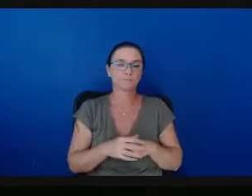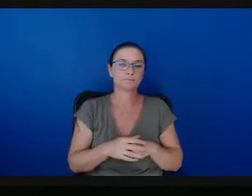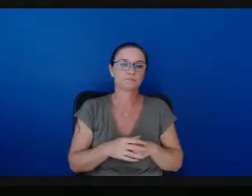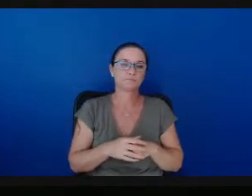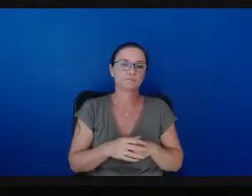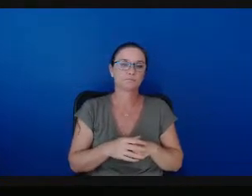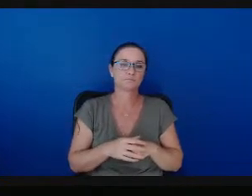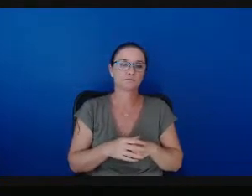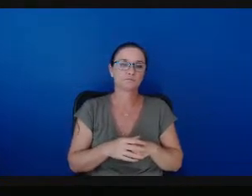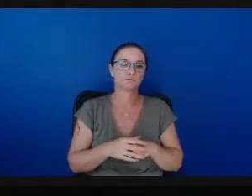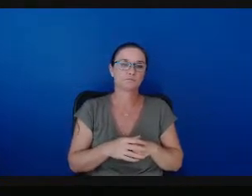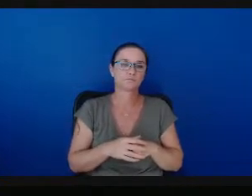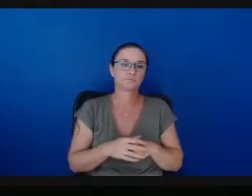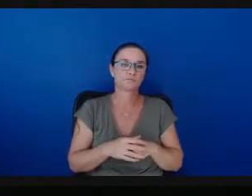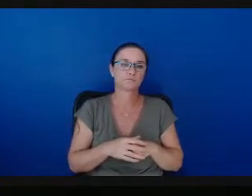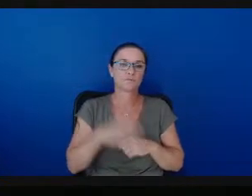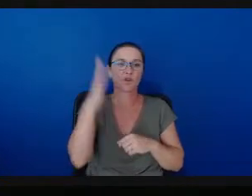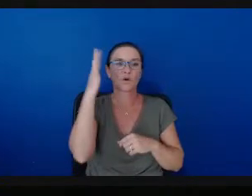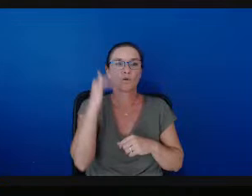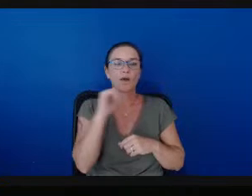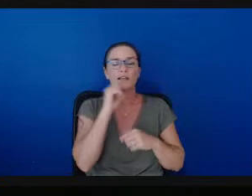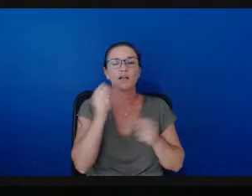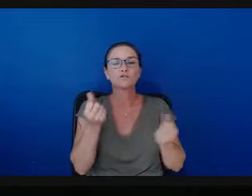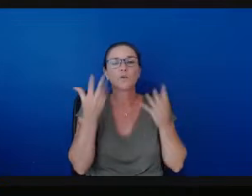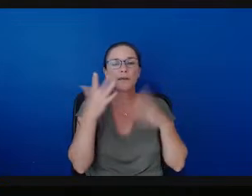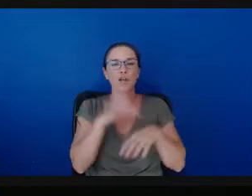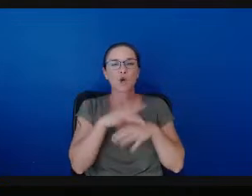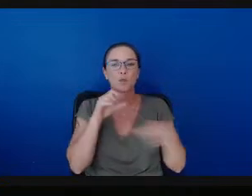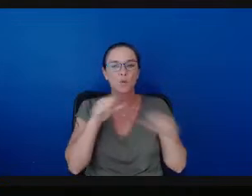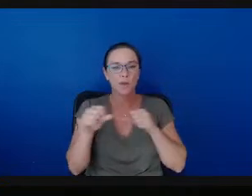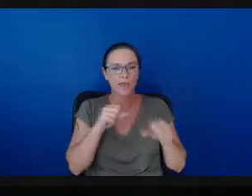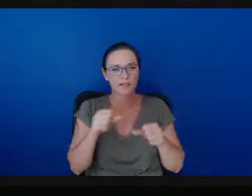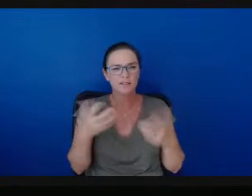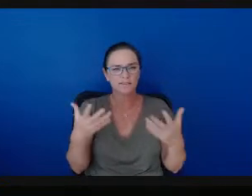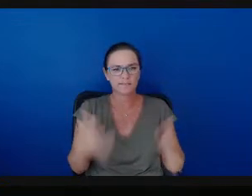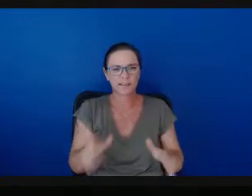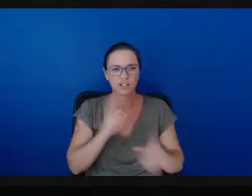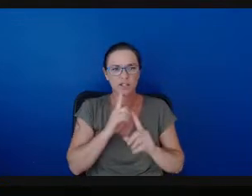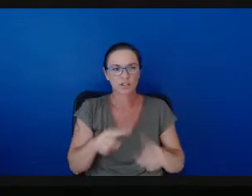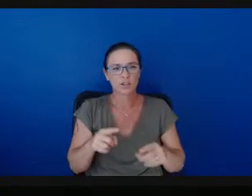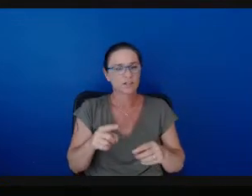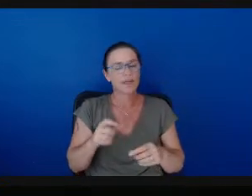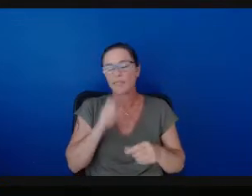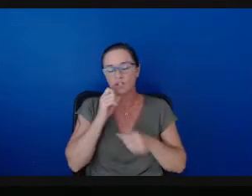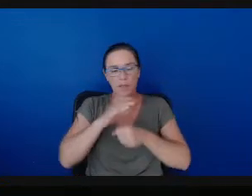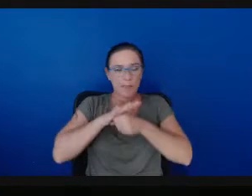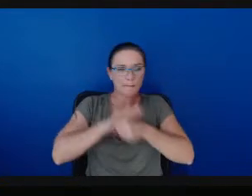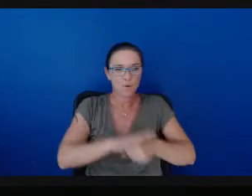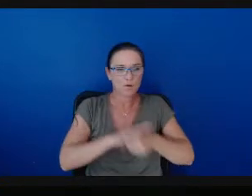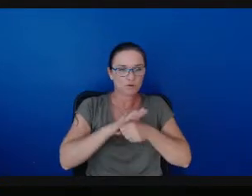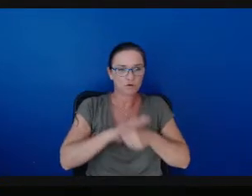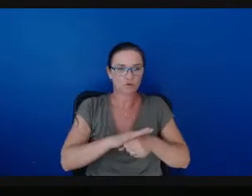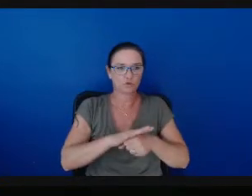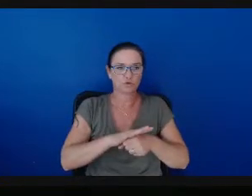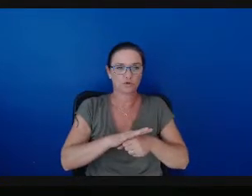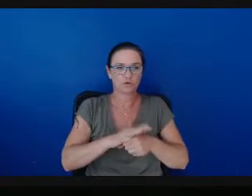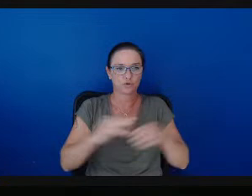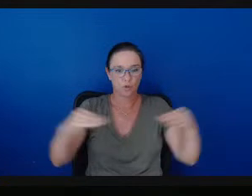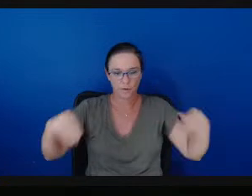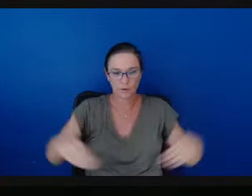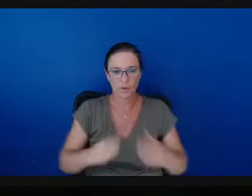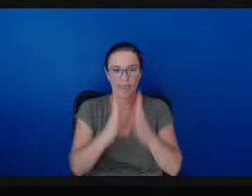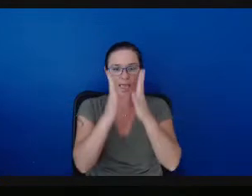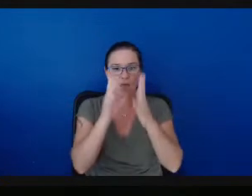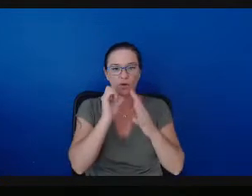Why are there not as many earthquakes now that it's erupting? I think I answered that one already. There's less pressure feeding the earthquakes to the sides, so it's feeding the eruption upwards and